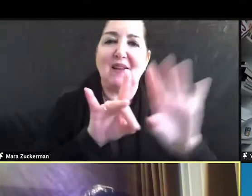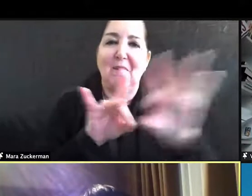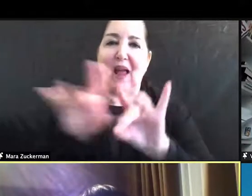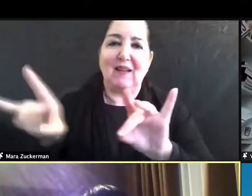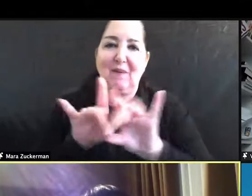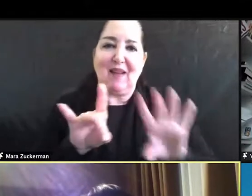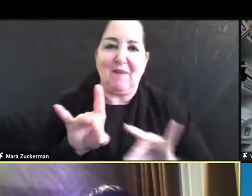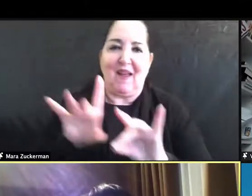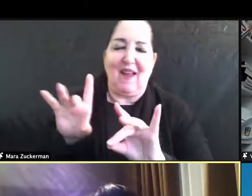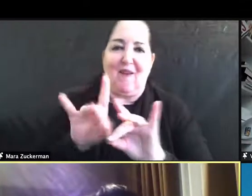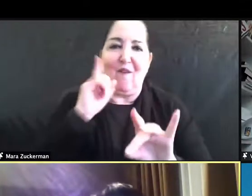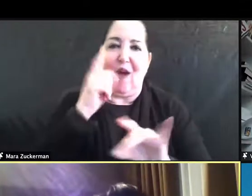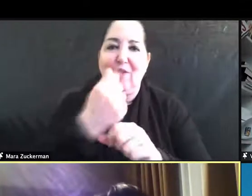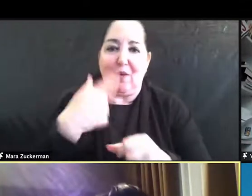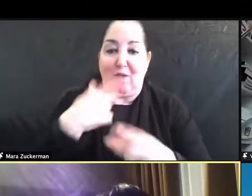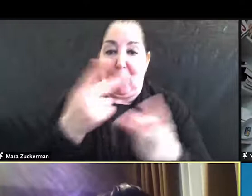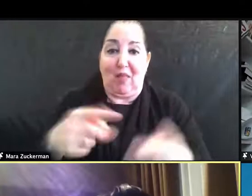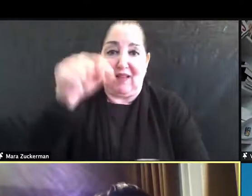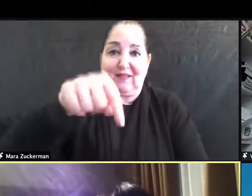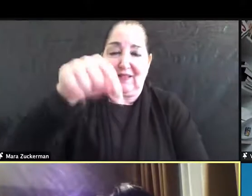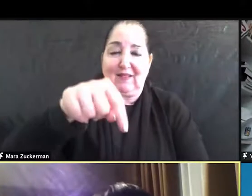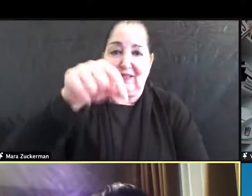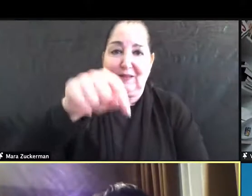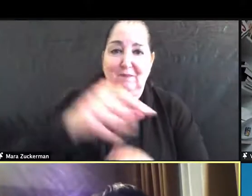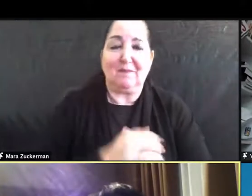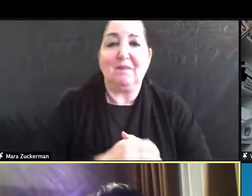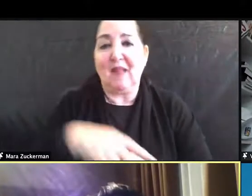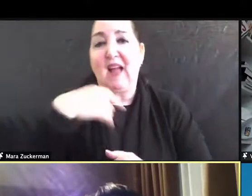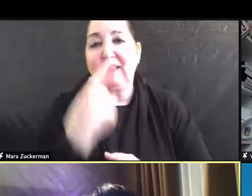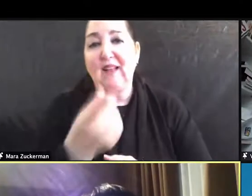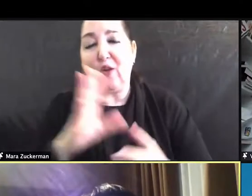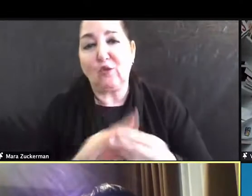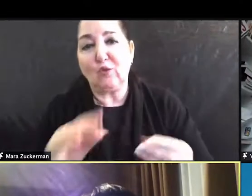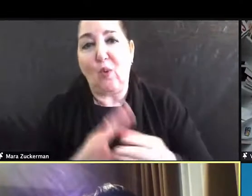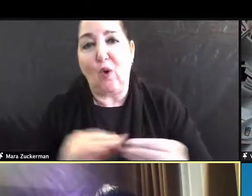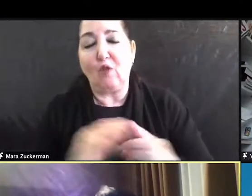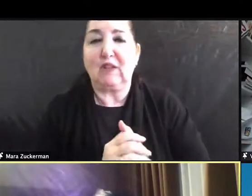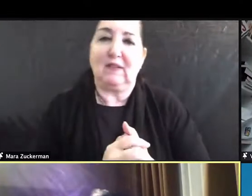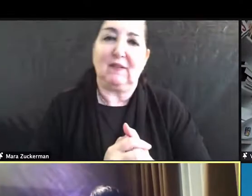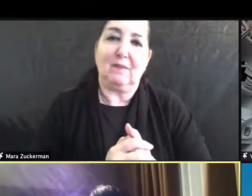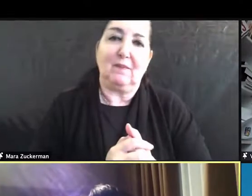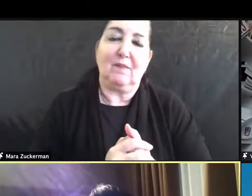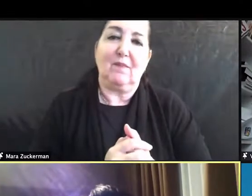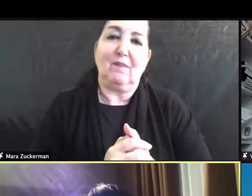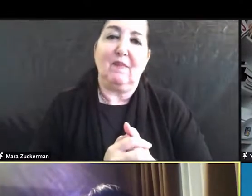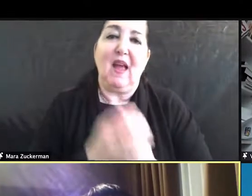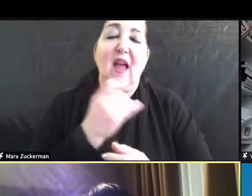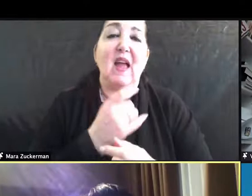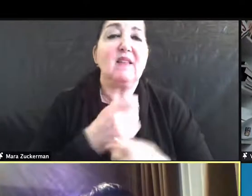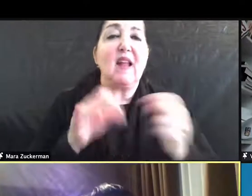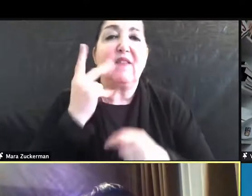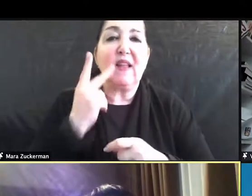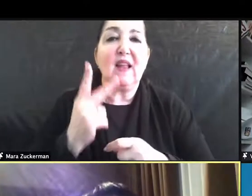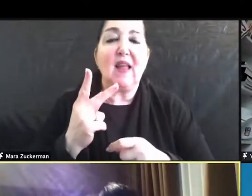session to actually telling their stories about what is happening inside of a collective, instead of like seeing them as a group of people, but to